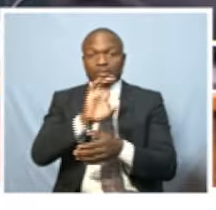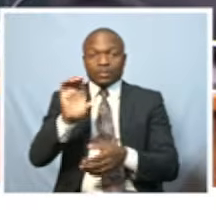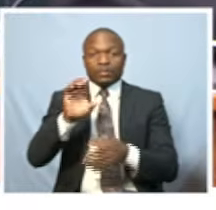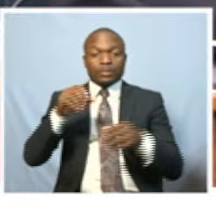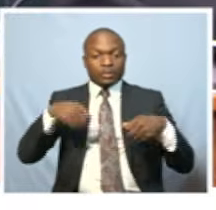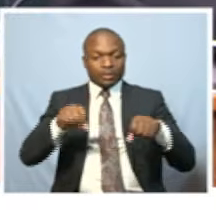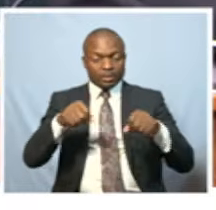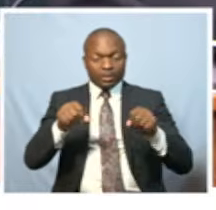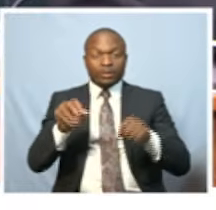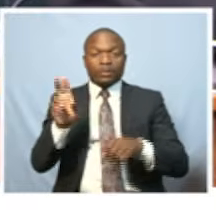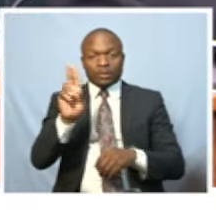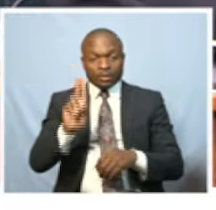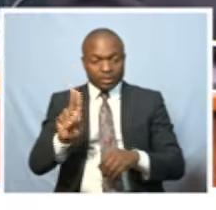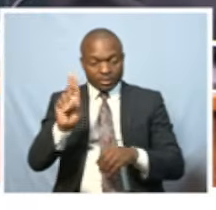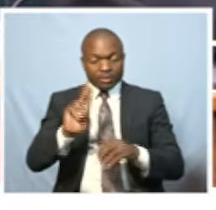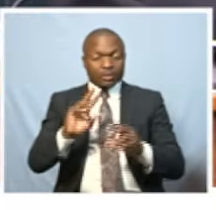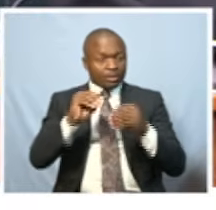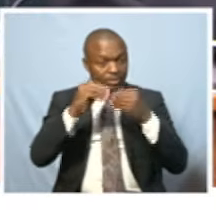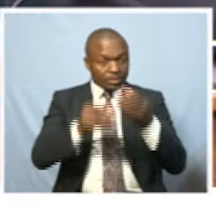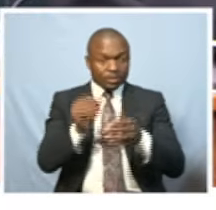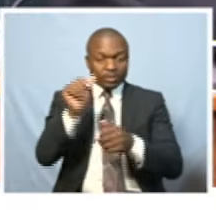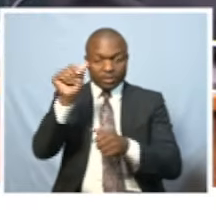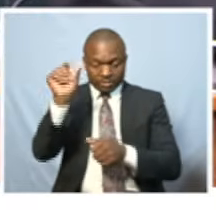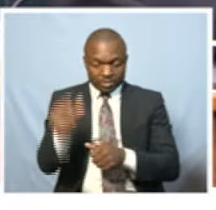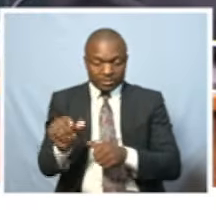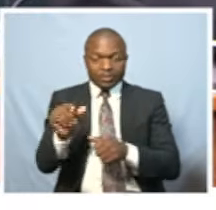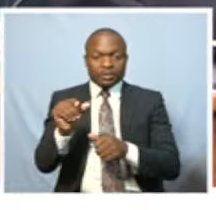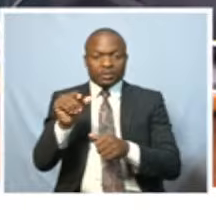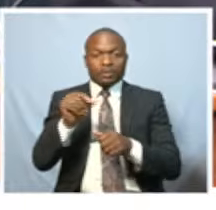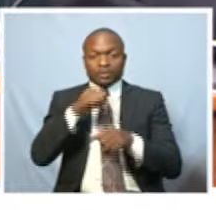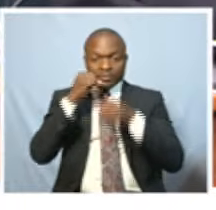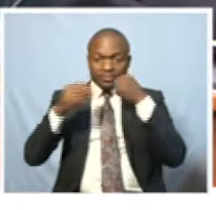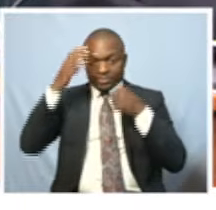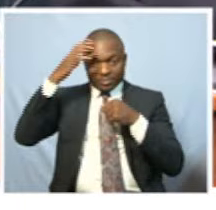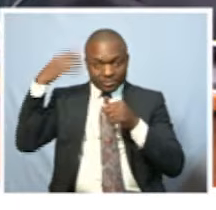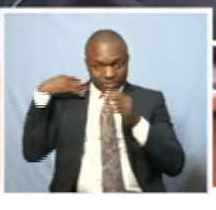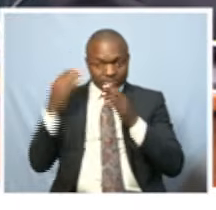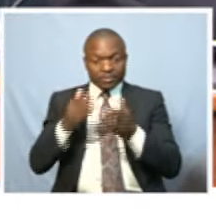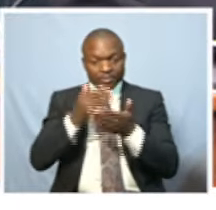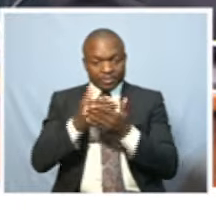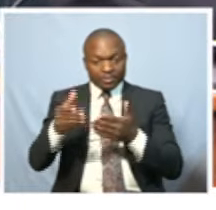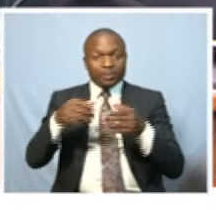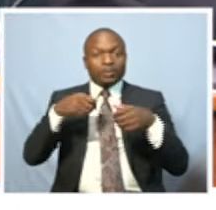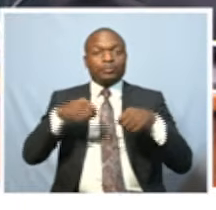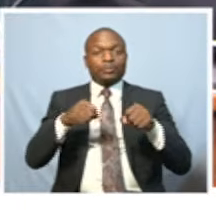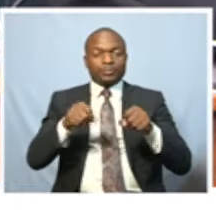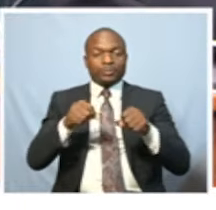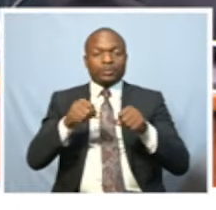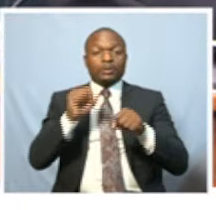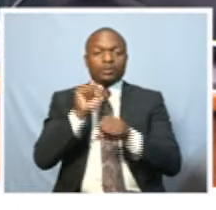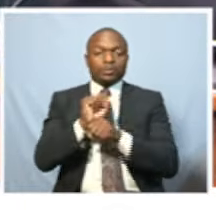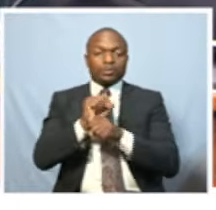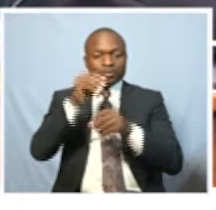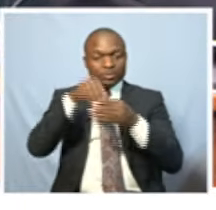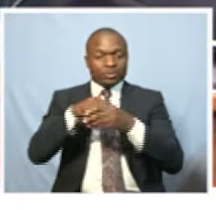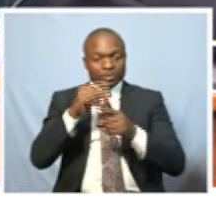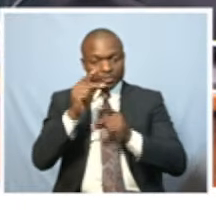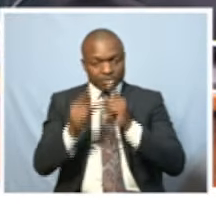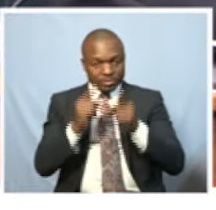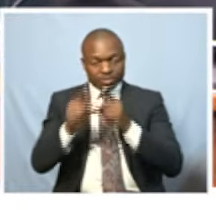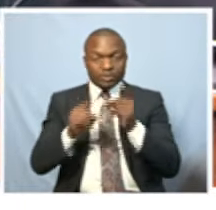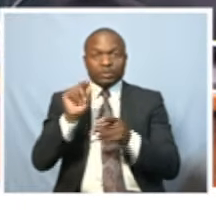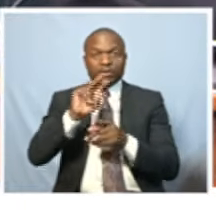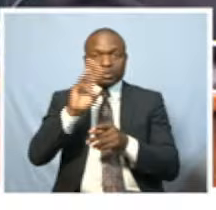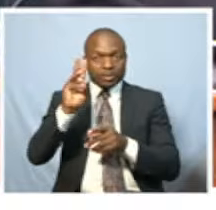needed to motorize every camp officer. The procurement of motorbikes is still work in progress, and in